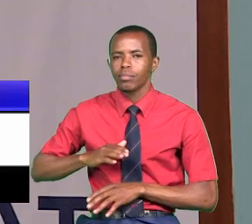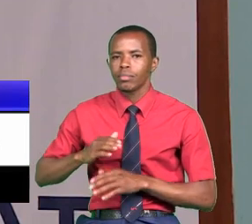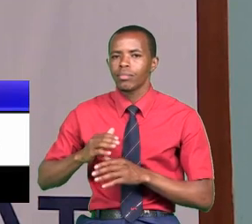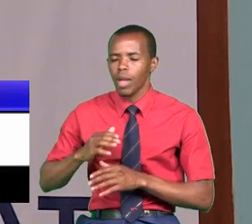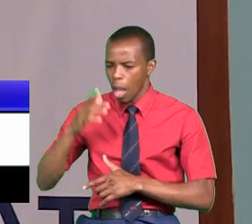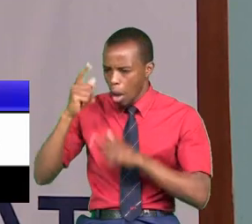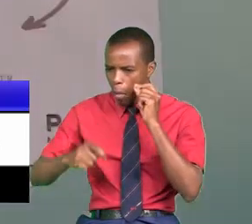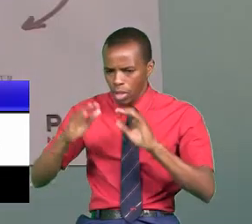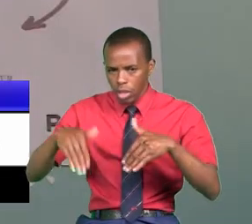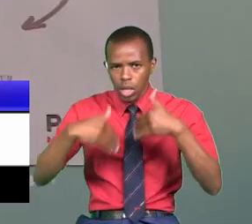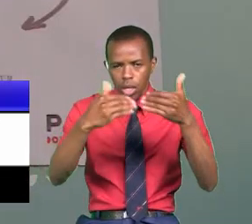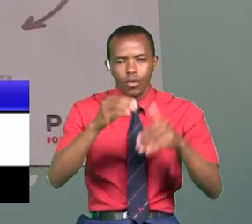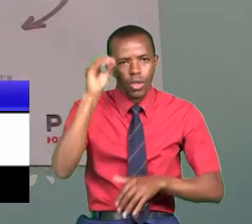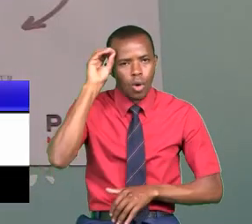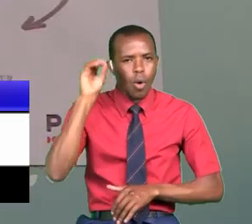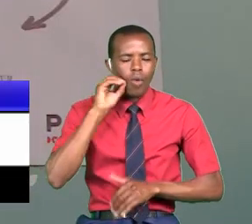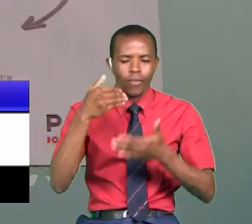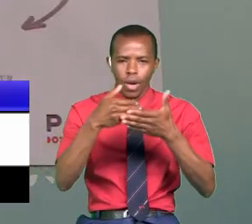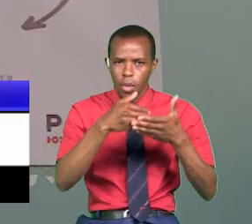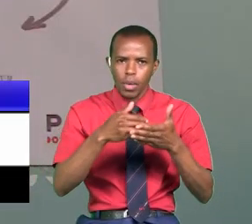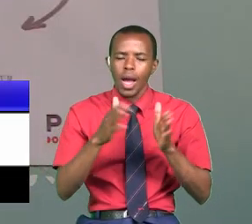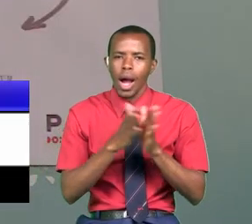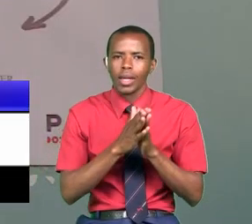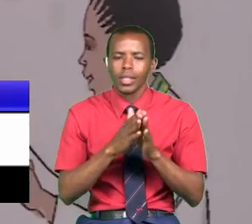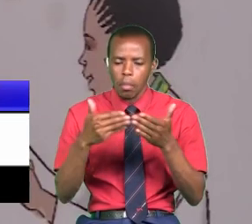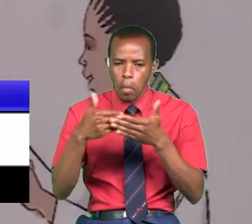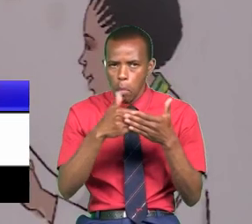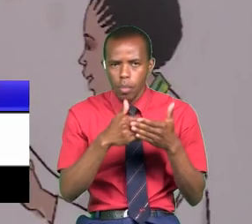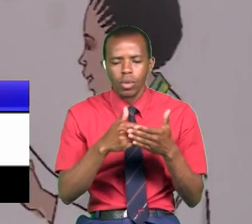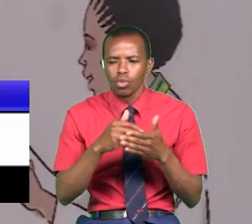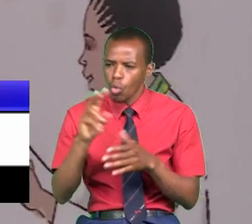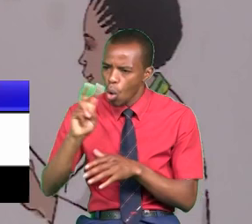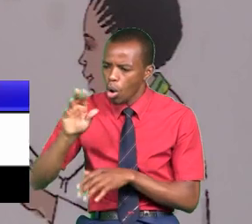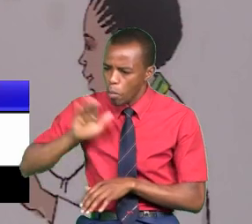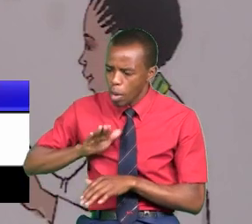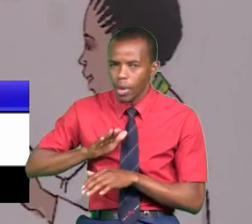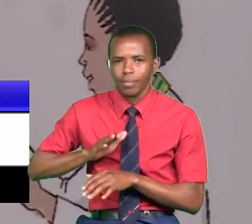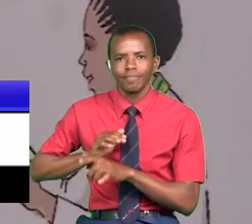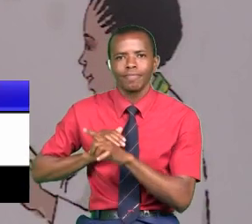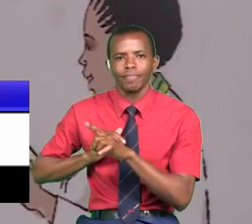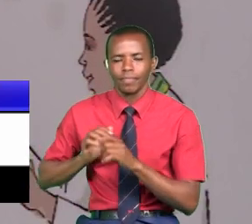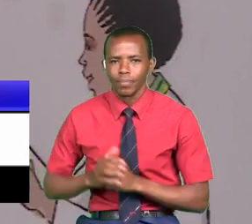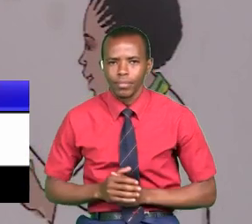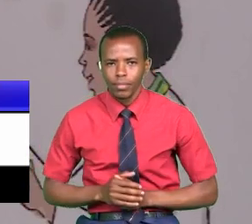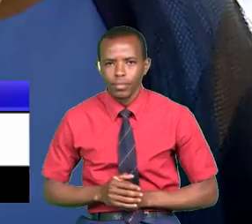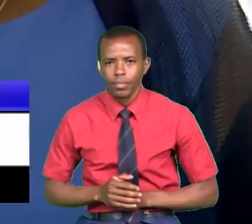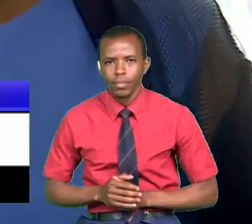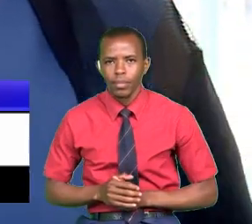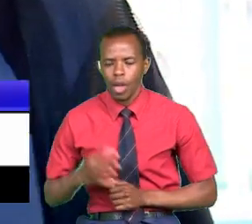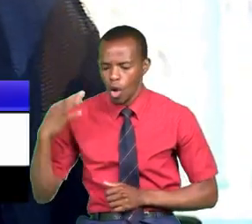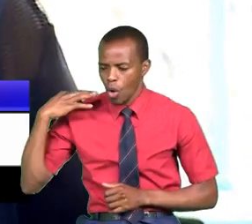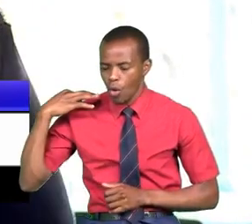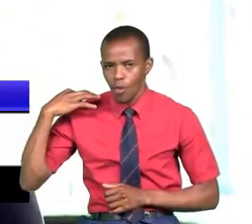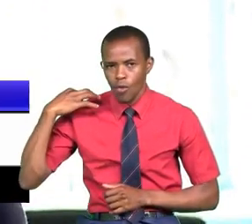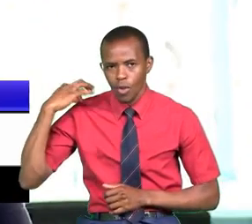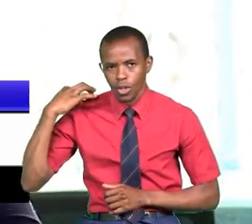to abandoned or orphaned babies, unwell babies, or to sick mothers and preterm babies. Purely voluntary, of course,